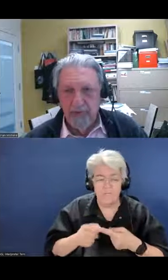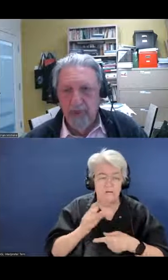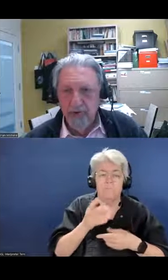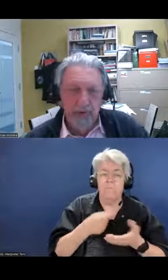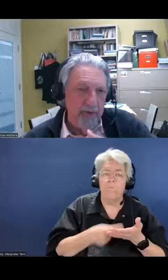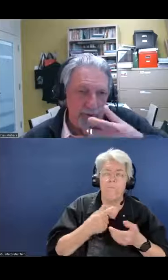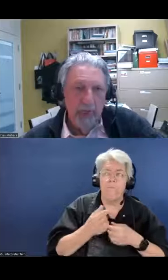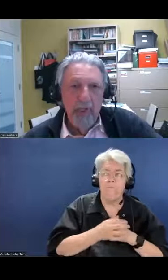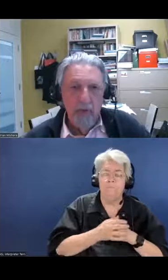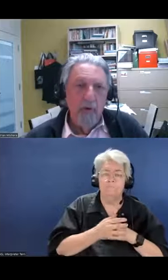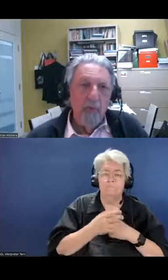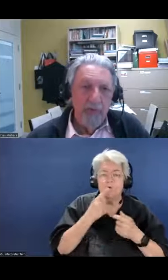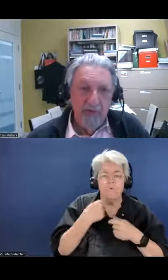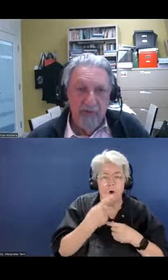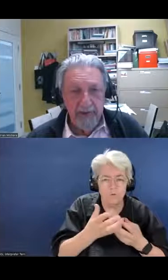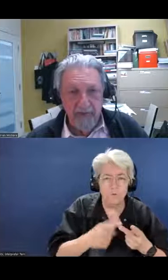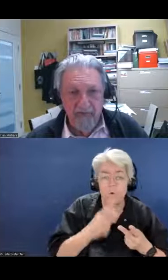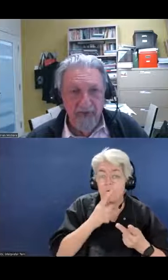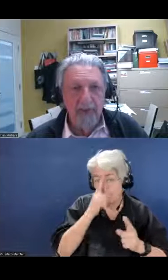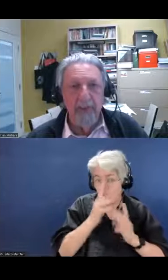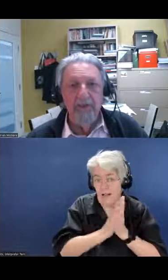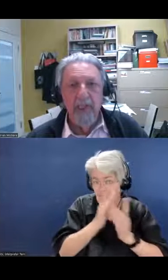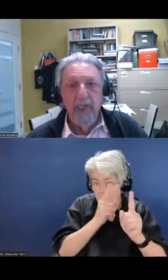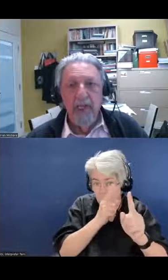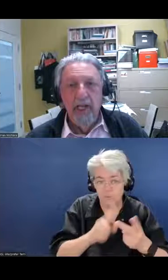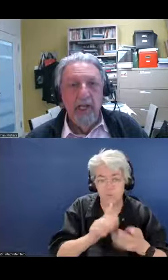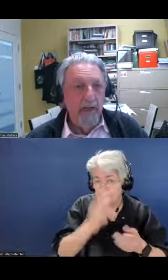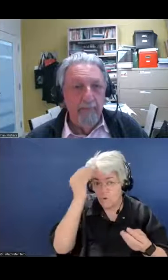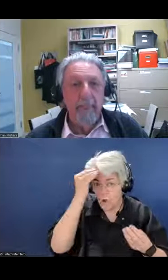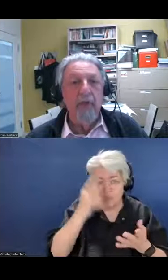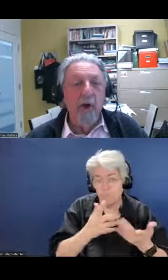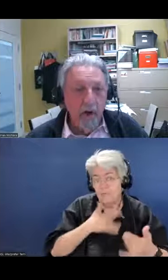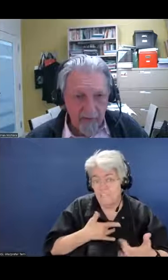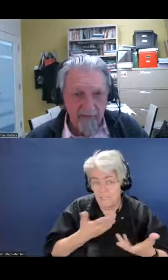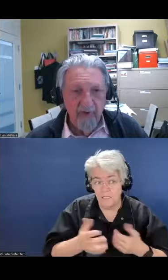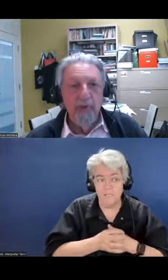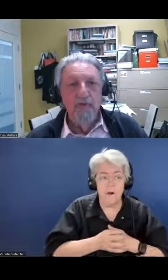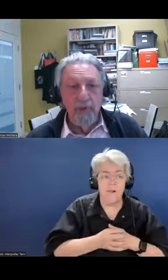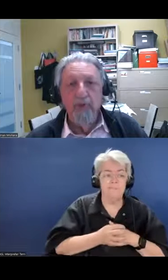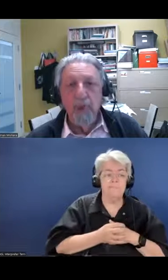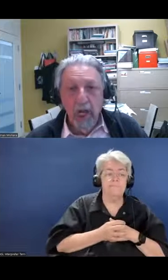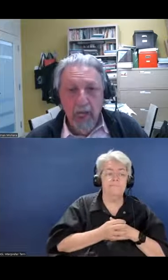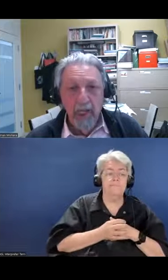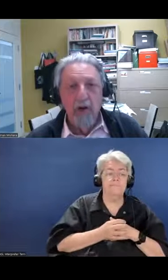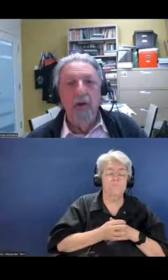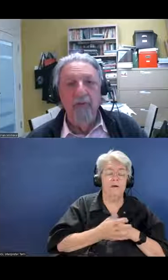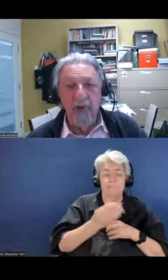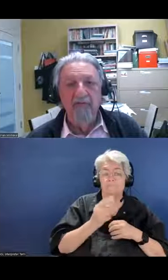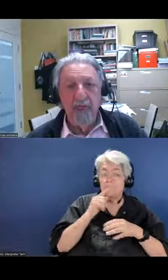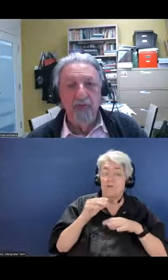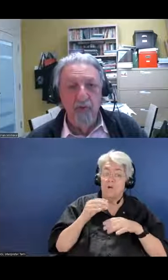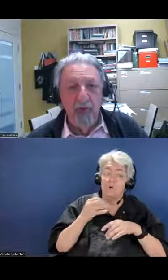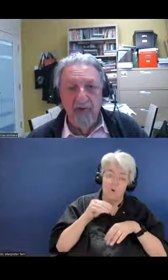your aspirations? What are your thoughts and feelings? The callers really rely